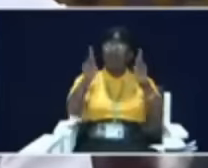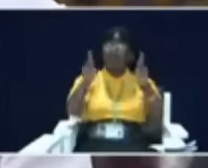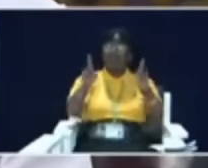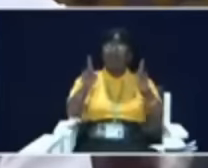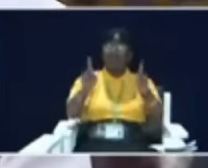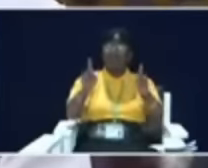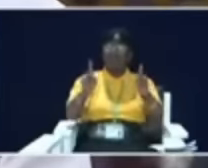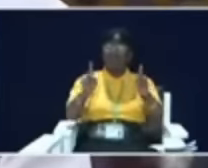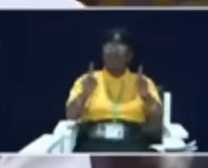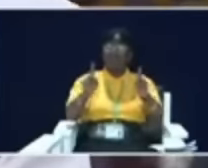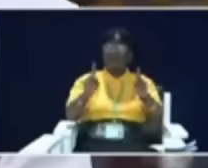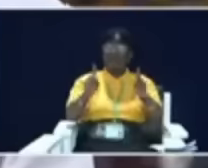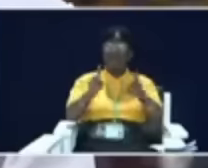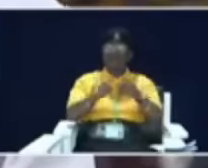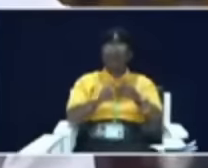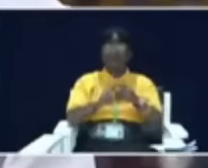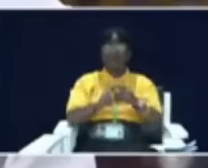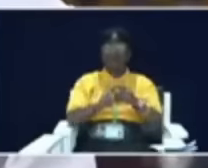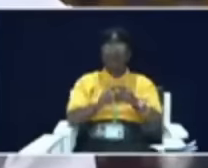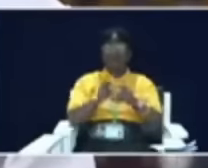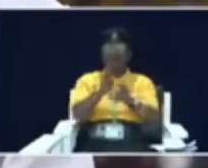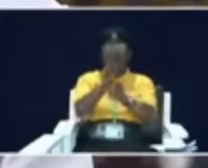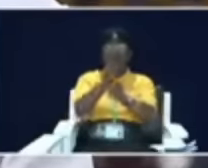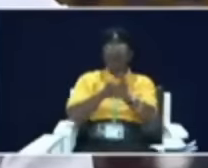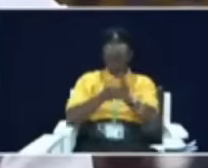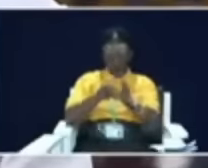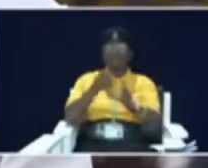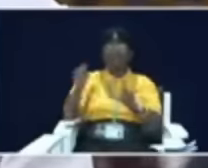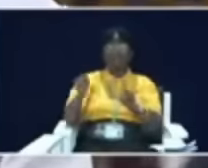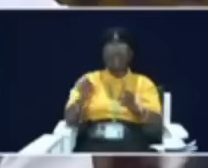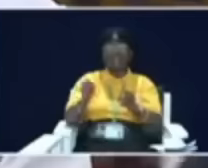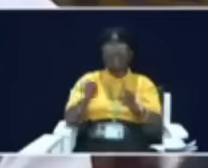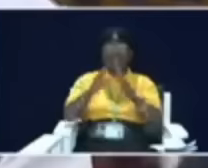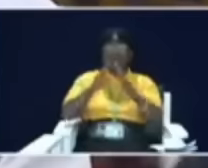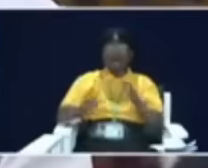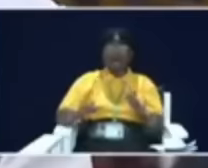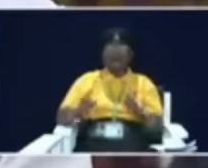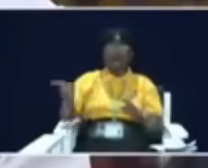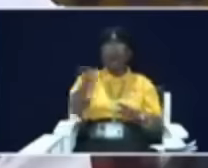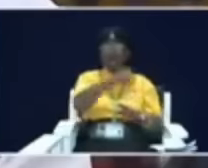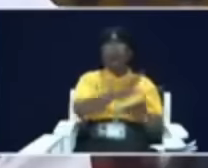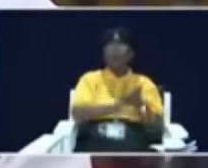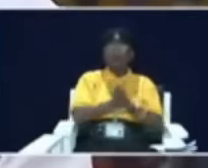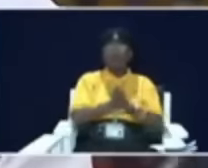to be able to rent a flat, who became a landlord within days.